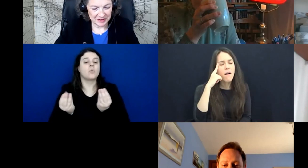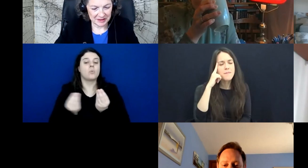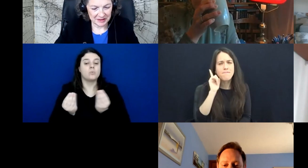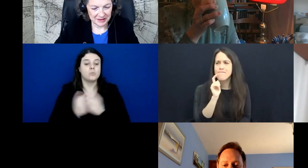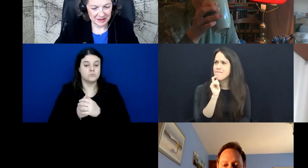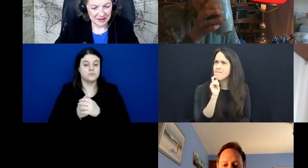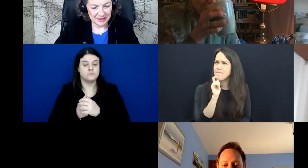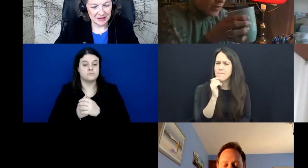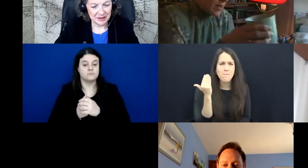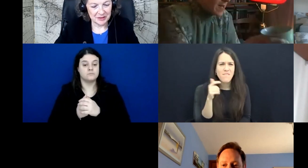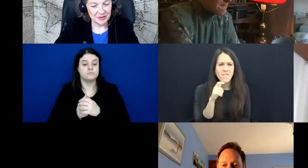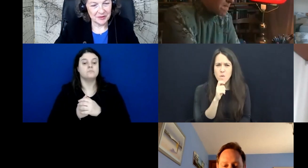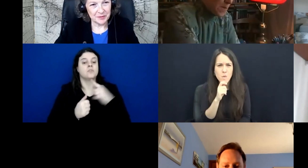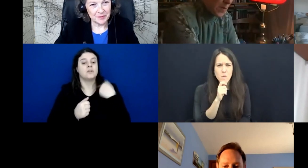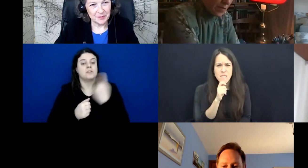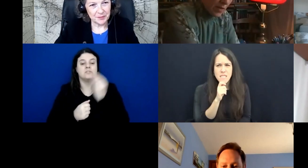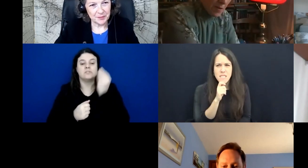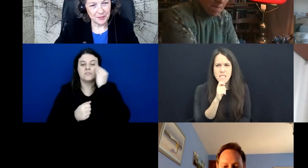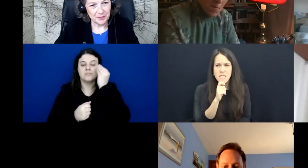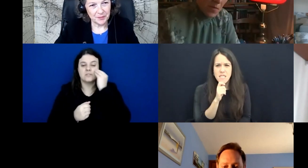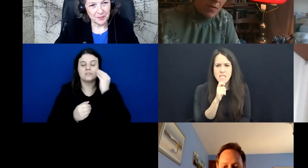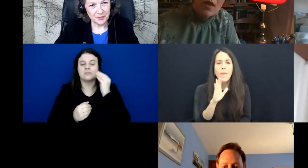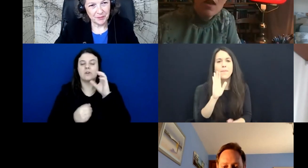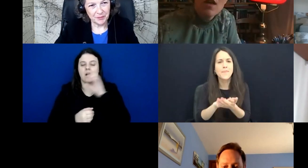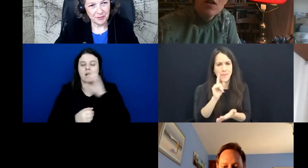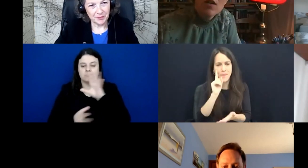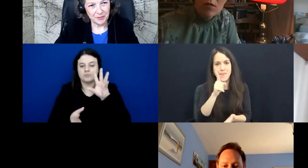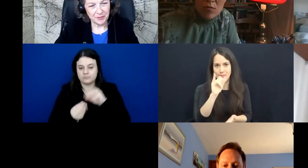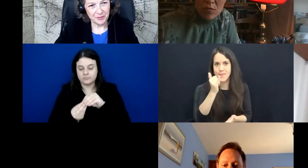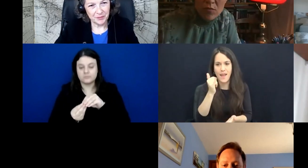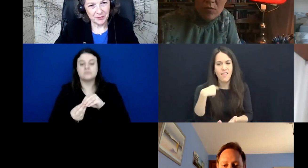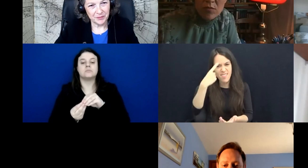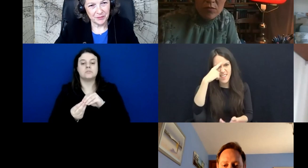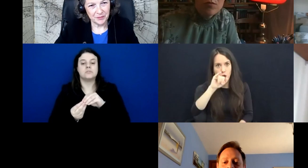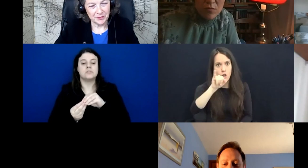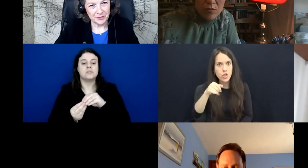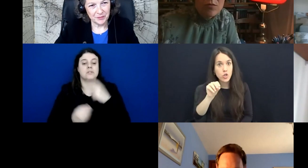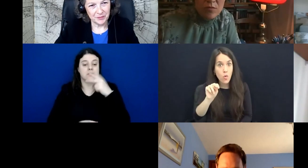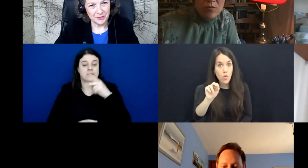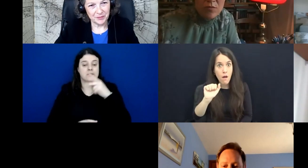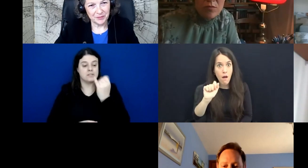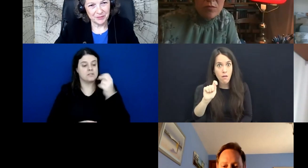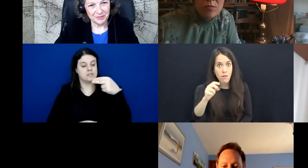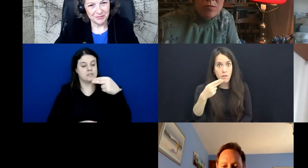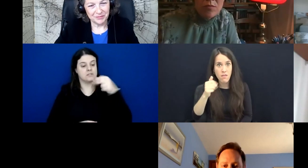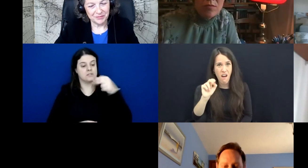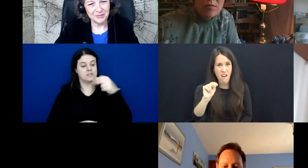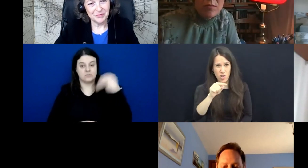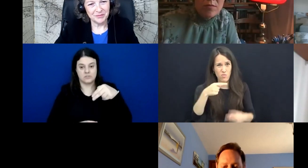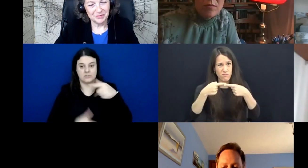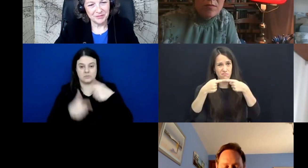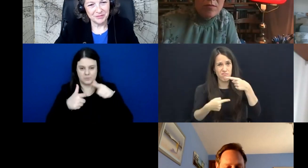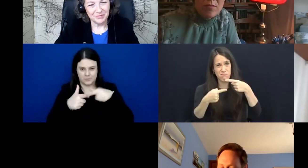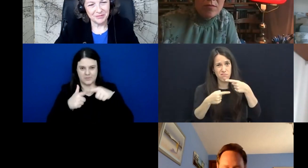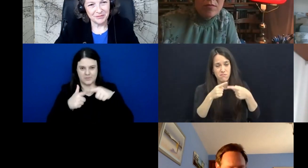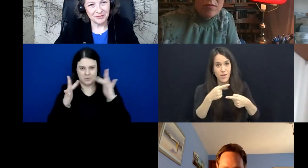briefly to, yeah, we were, I think it was Jonathan that your connection broke in the